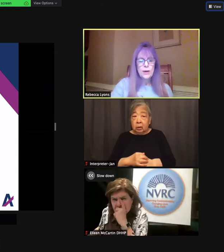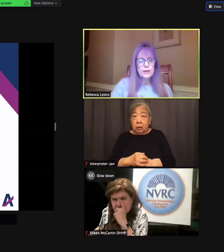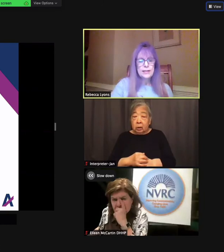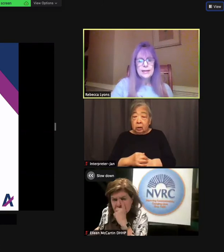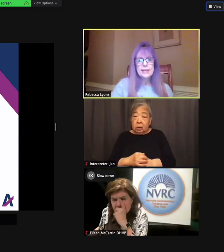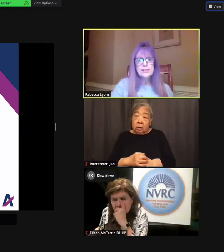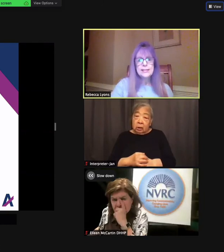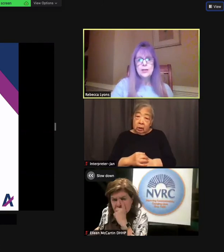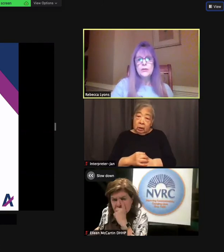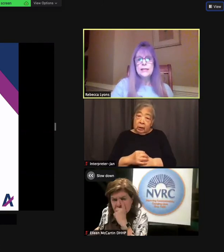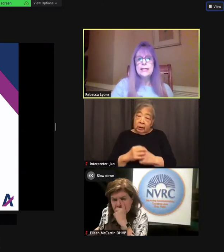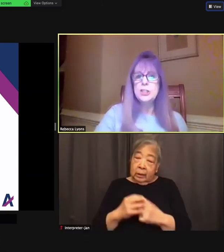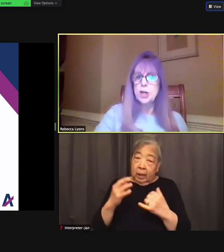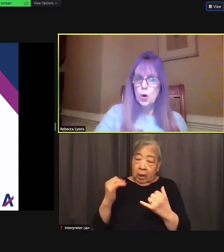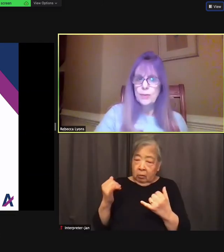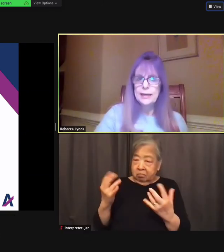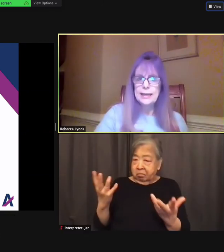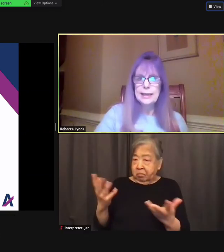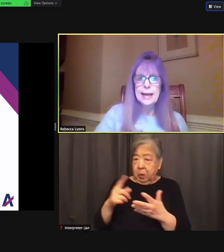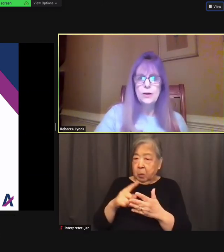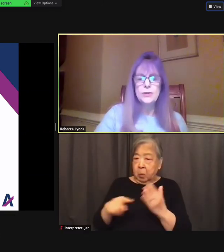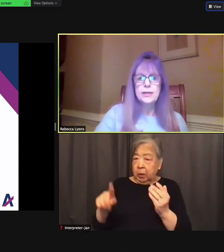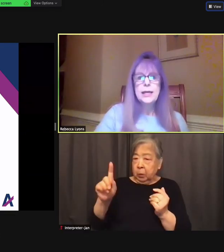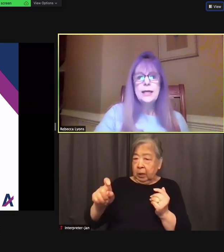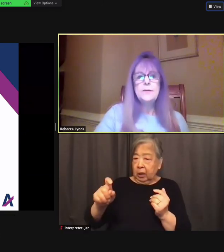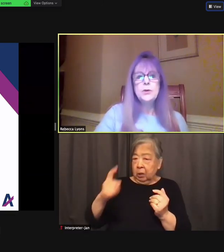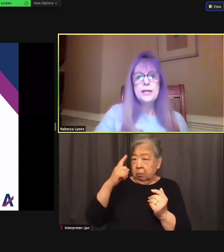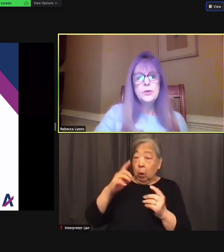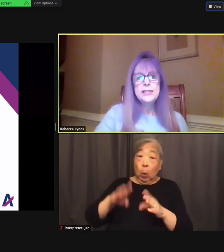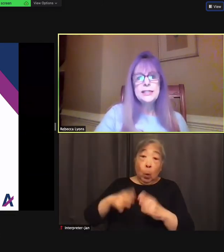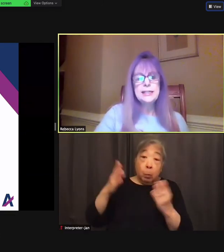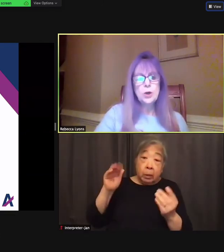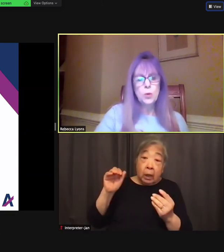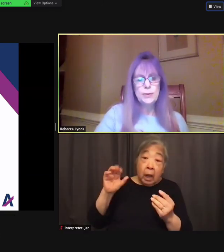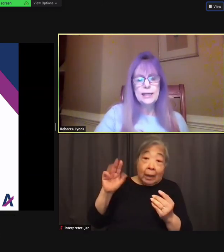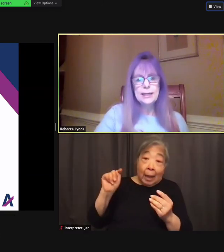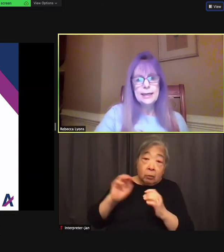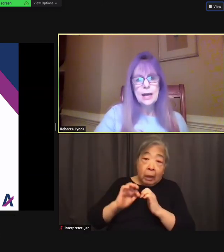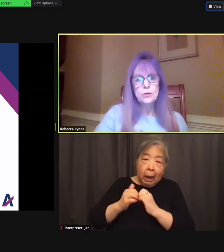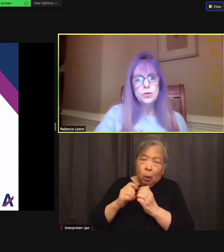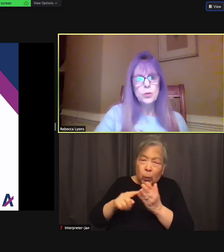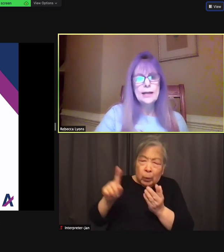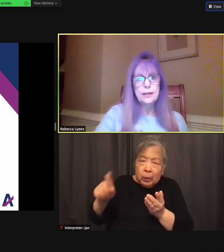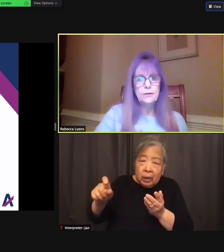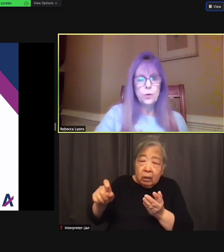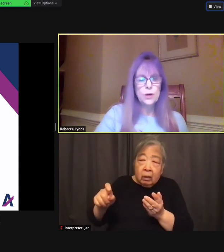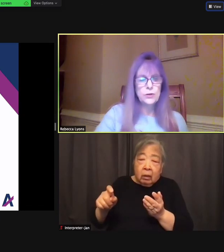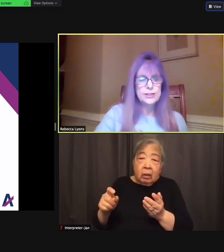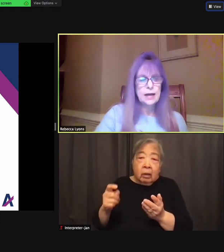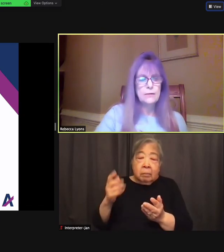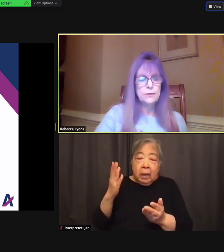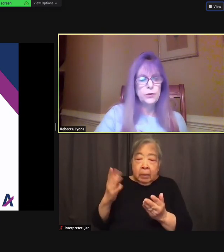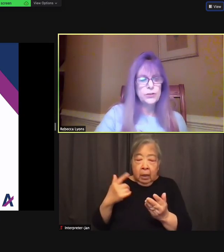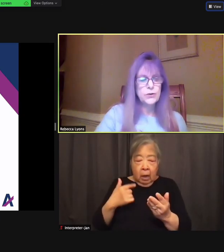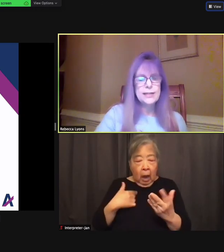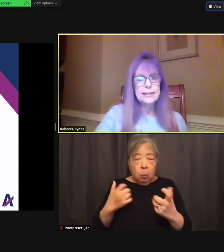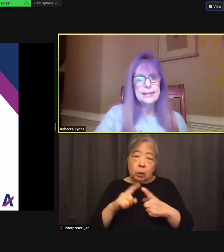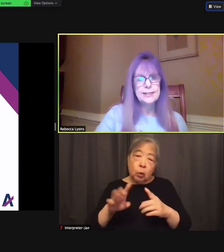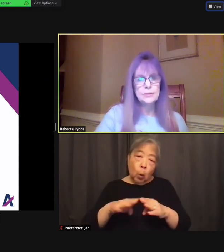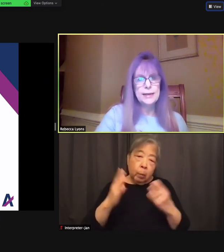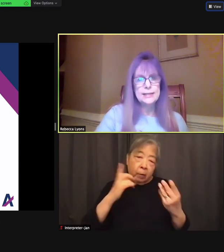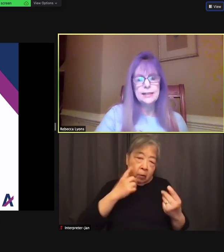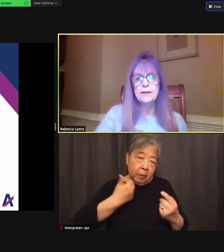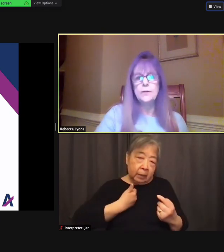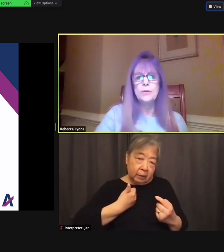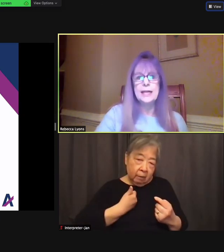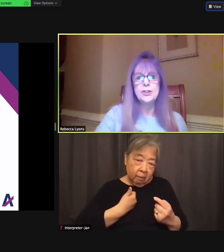Now, what are the things that you need to open an account? If you're interested in opening an account directly for yourself, you're just going to need